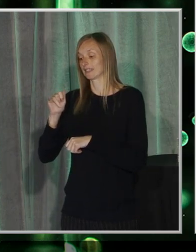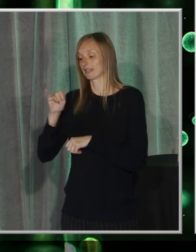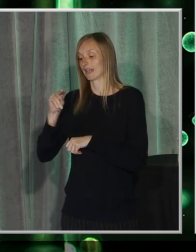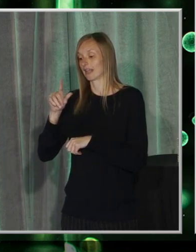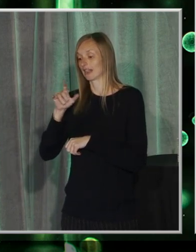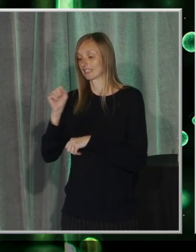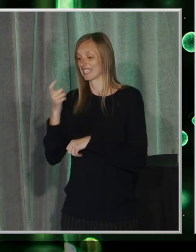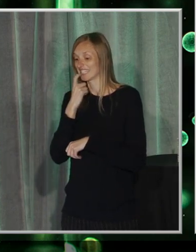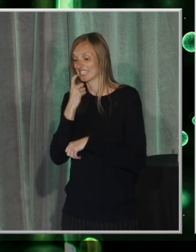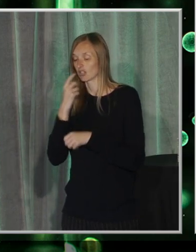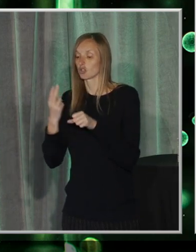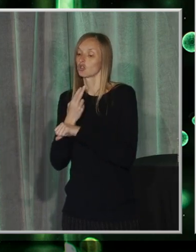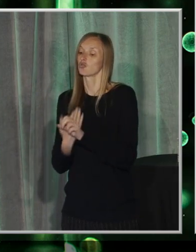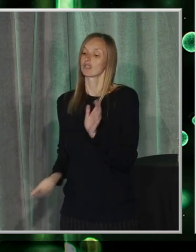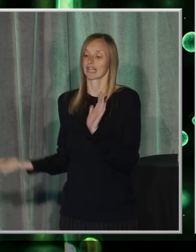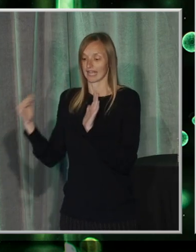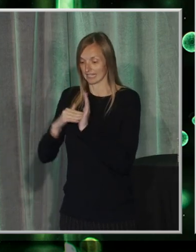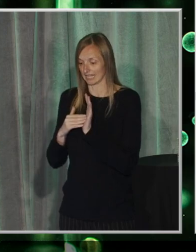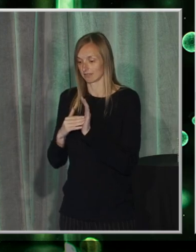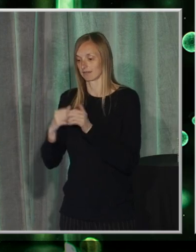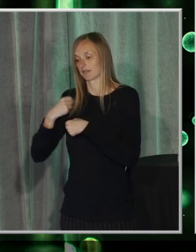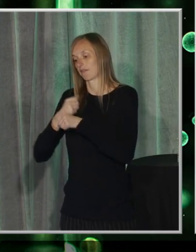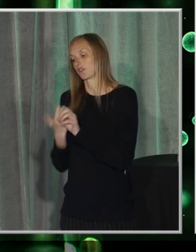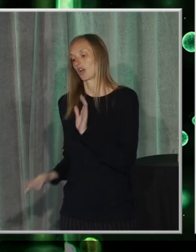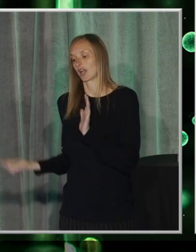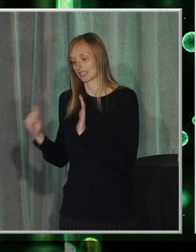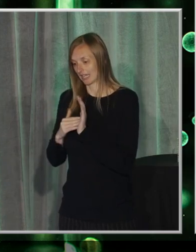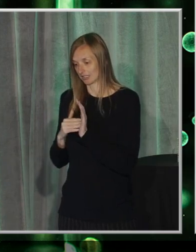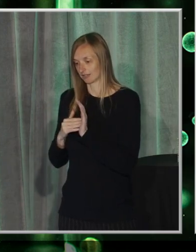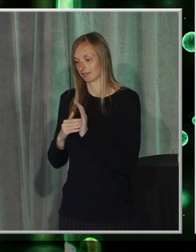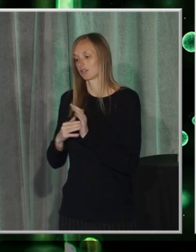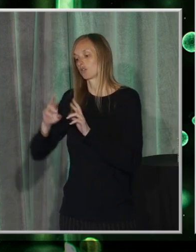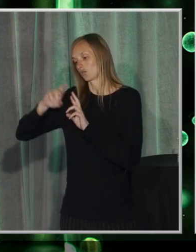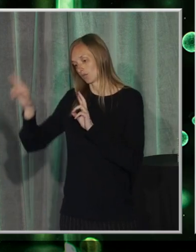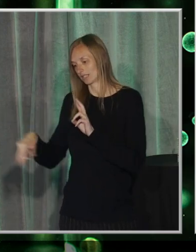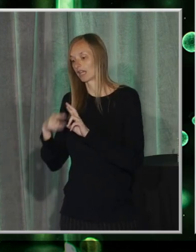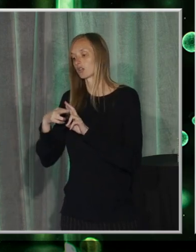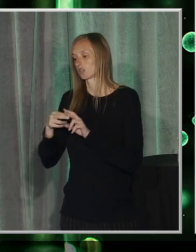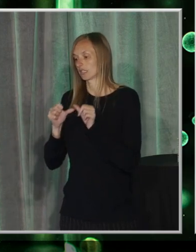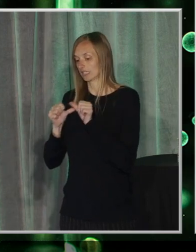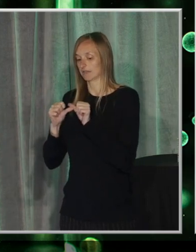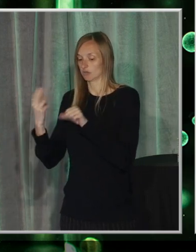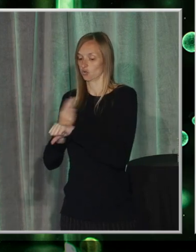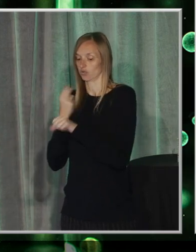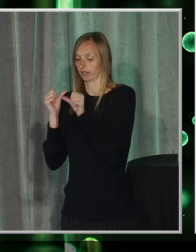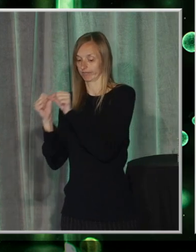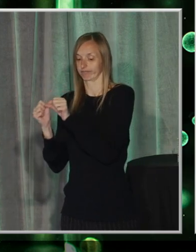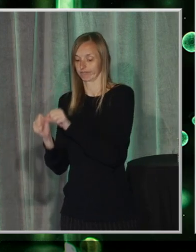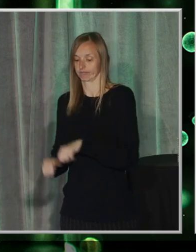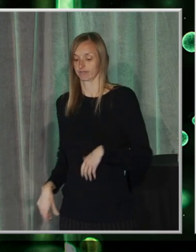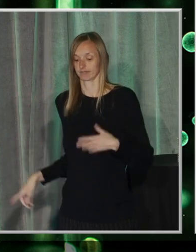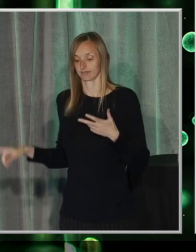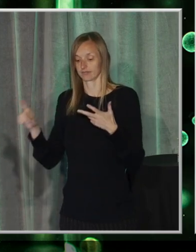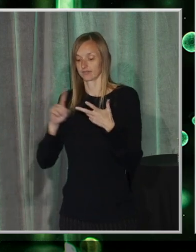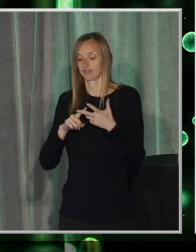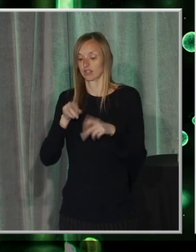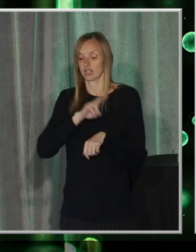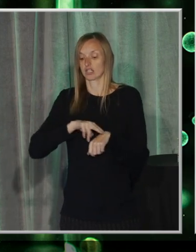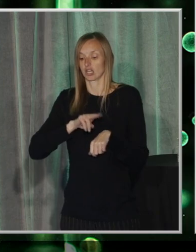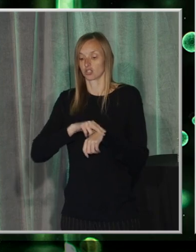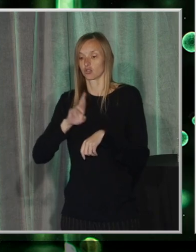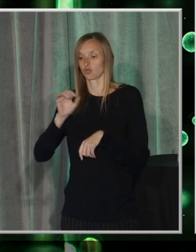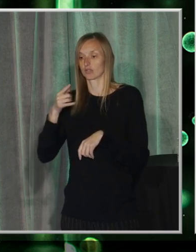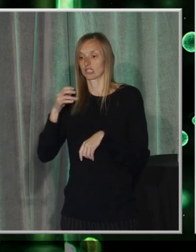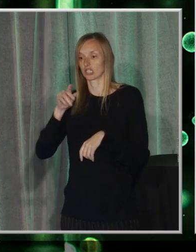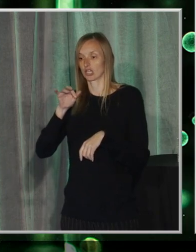reused, recycled, and remanufactured to maximum its value. Lastly, we favor natural